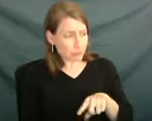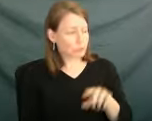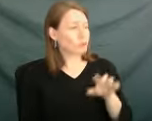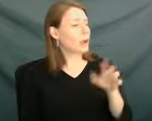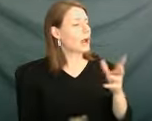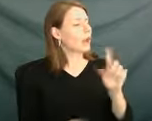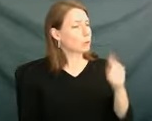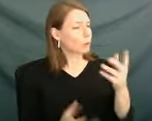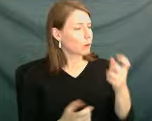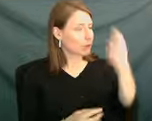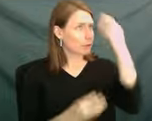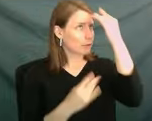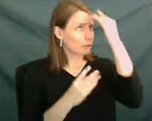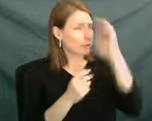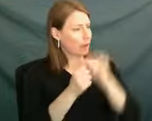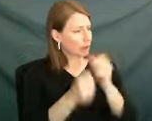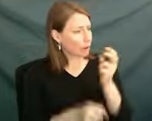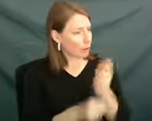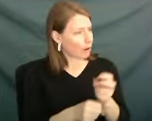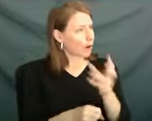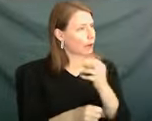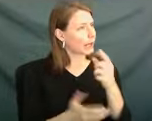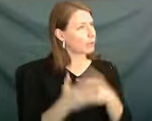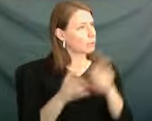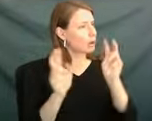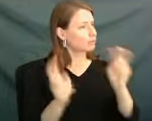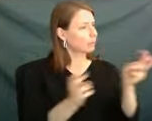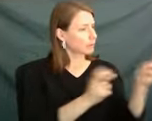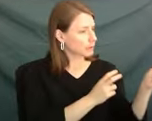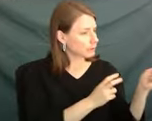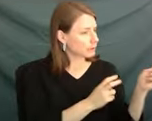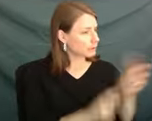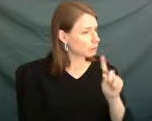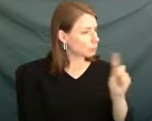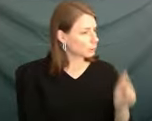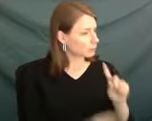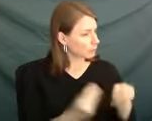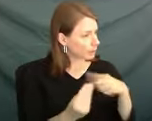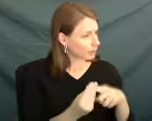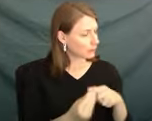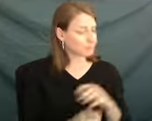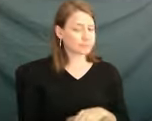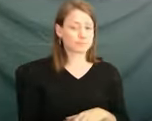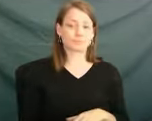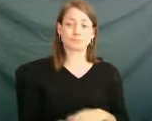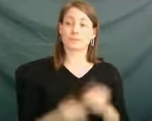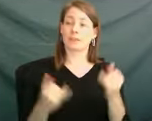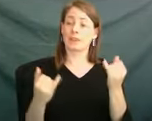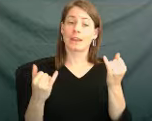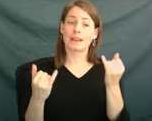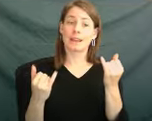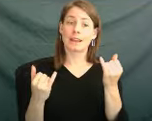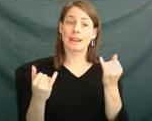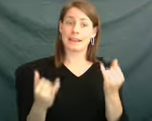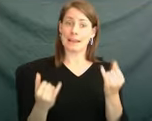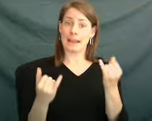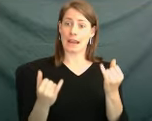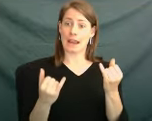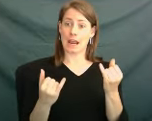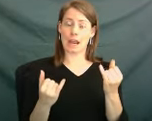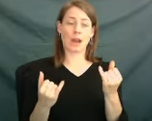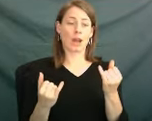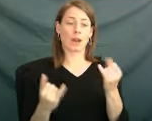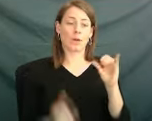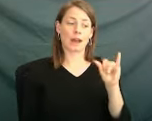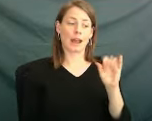sample GCSE questions to test out how hard they find them. What grades you think they are, okay? So whether you reckon you can decide on your